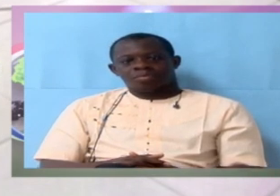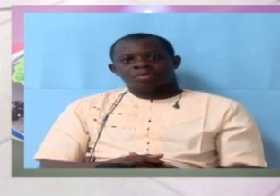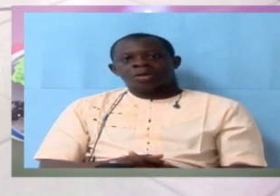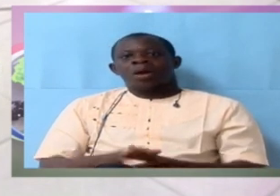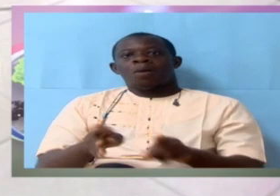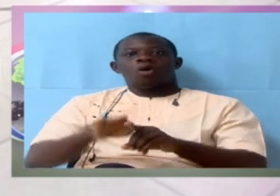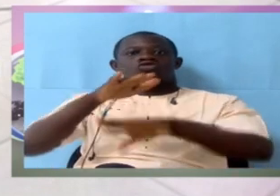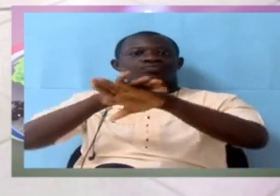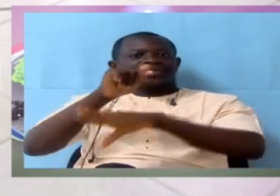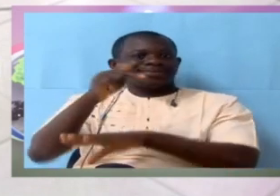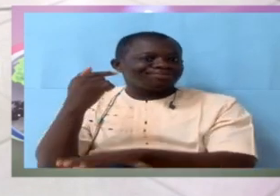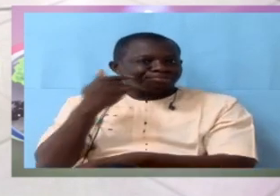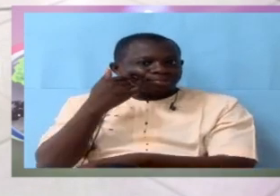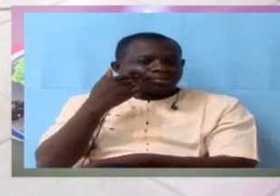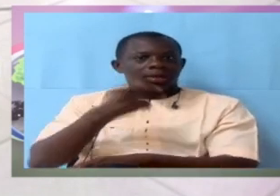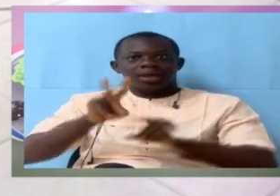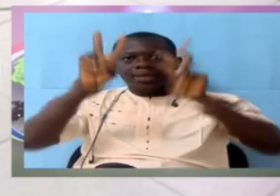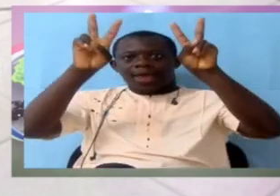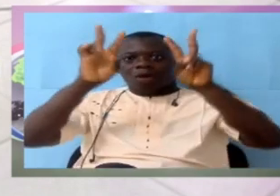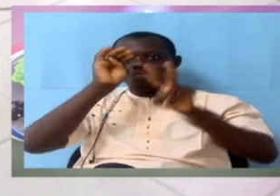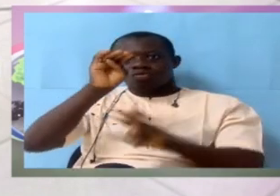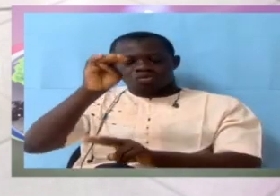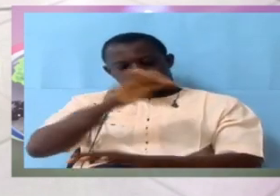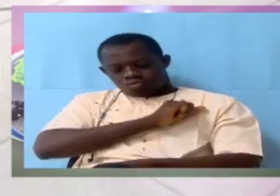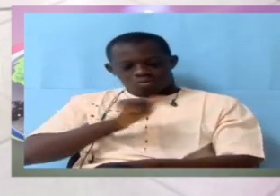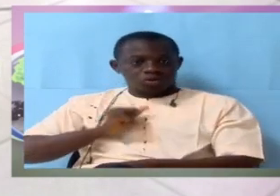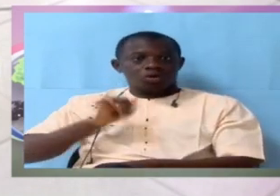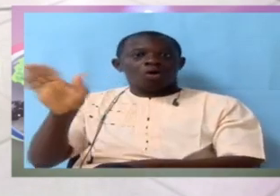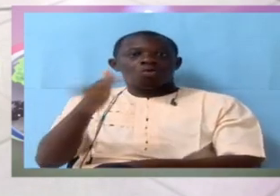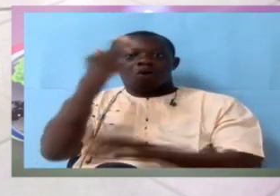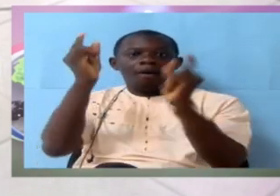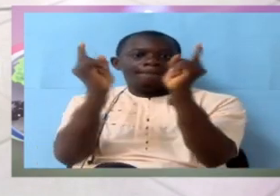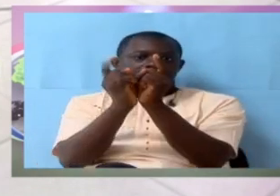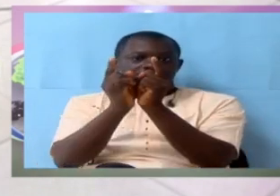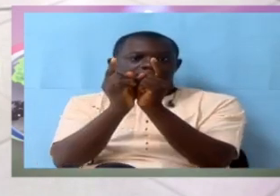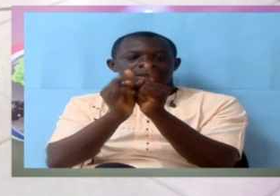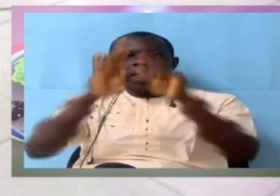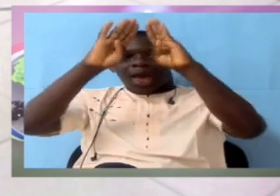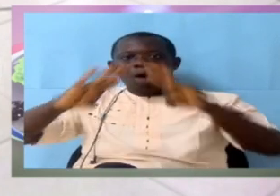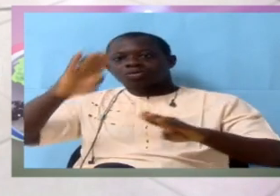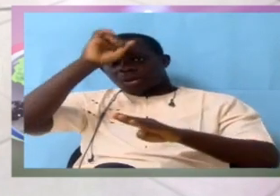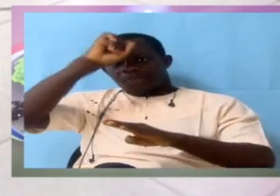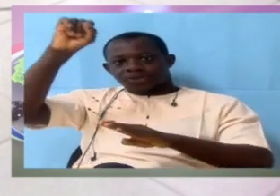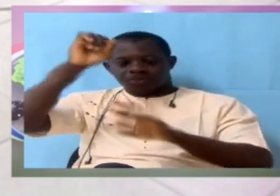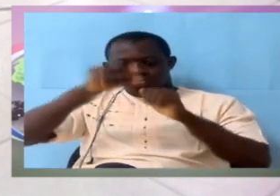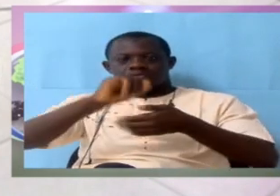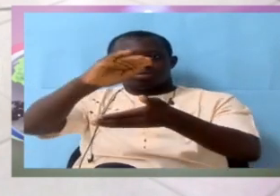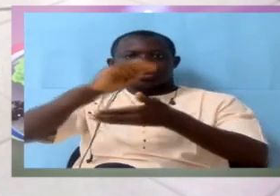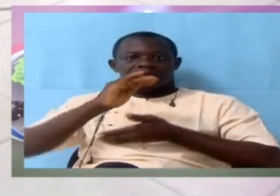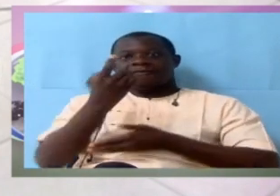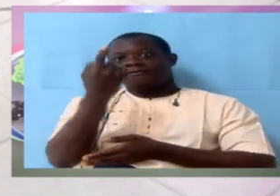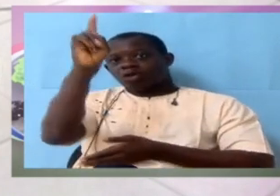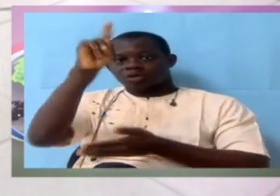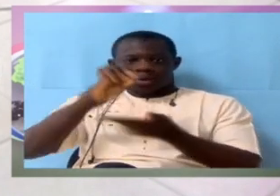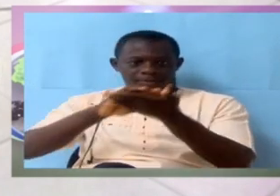the day that Yaya Jammeh called us to go and meet him at State House to take the first medicine that he provided us,